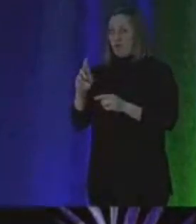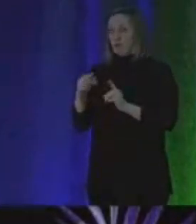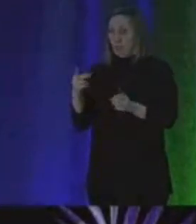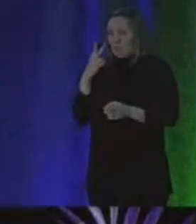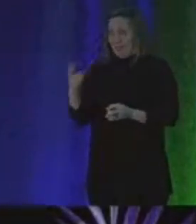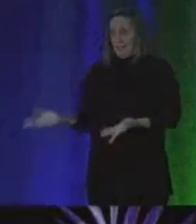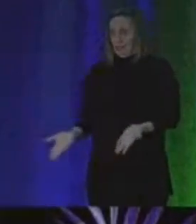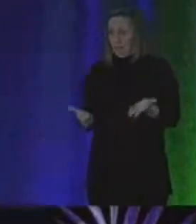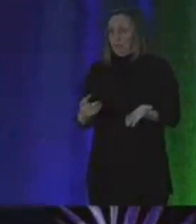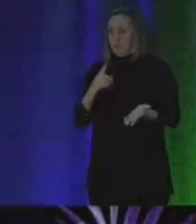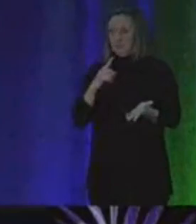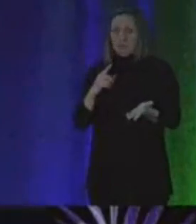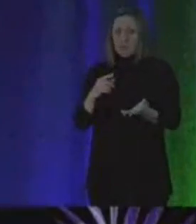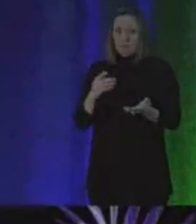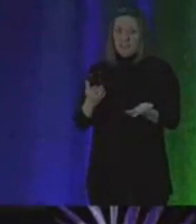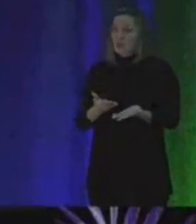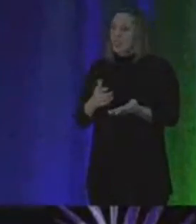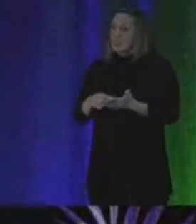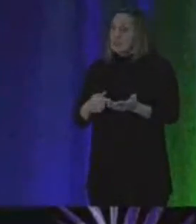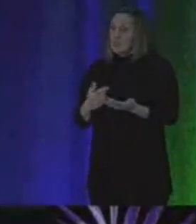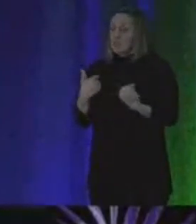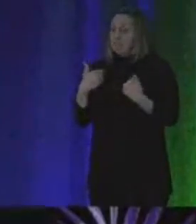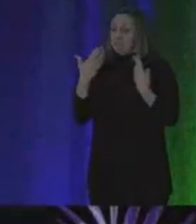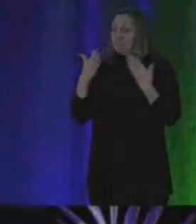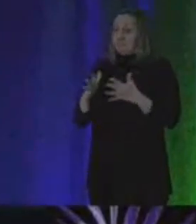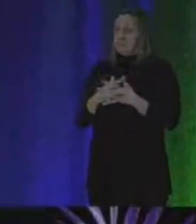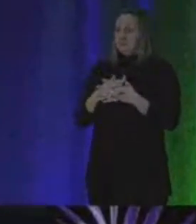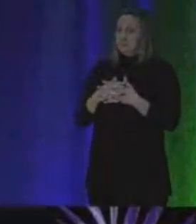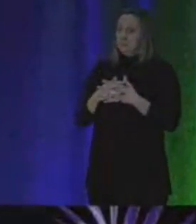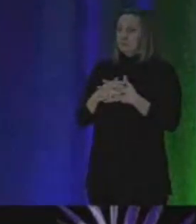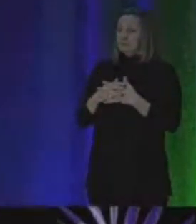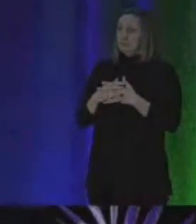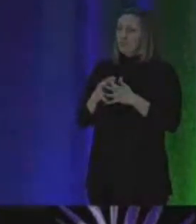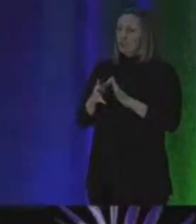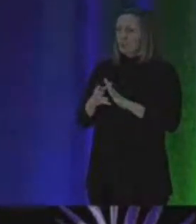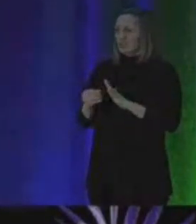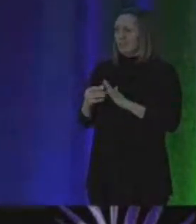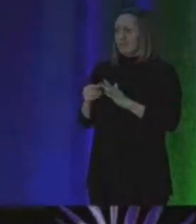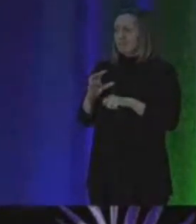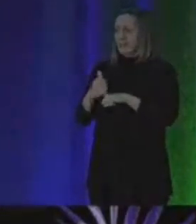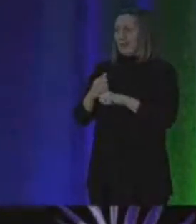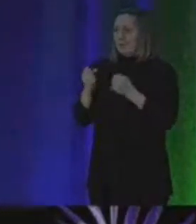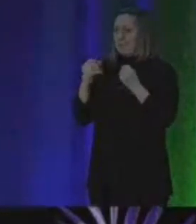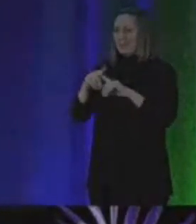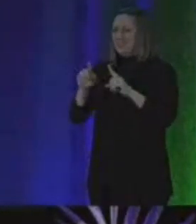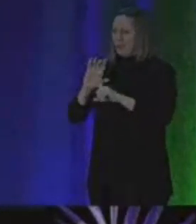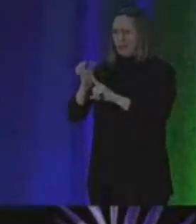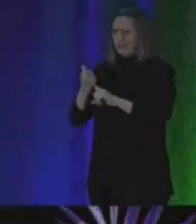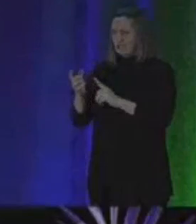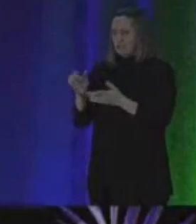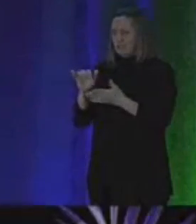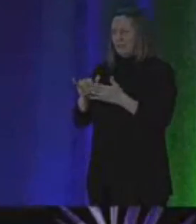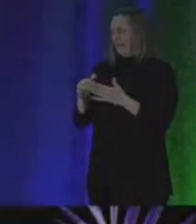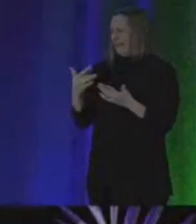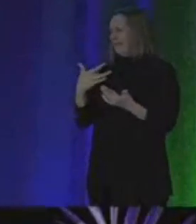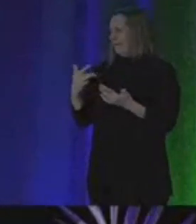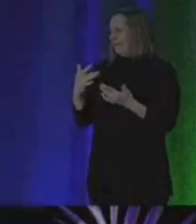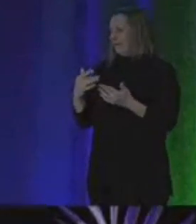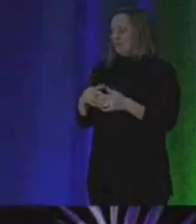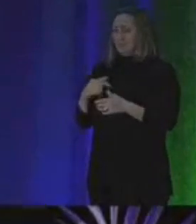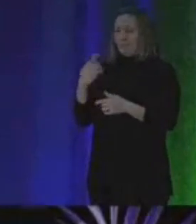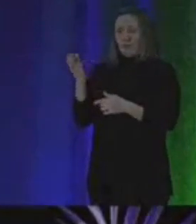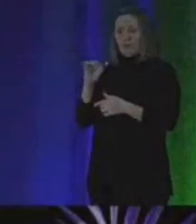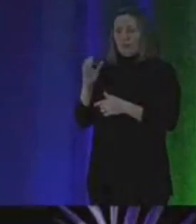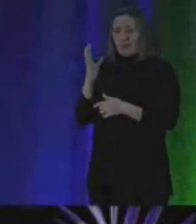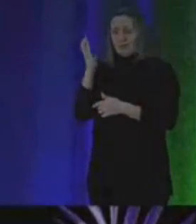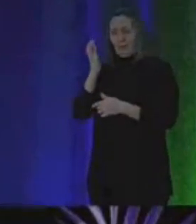And so here's some stuff that I didn't know about. You can emulate all different conditions historically, right? That had been things like, oh, let's make it look like it's a